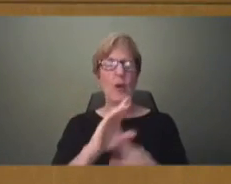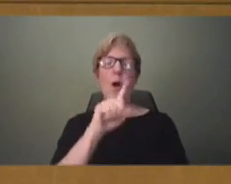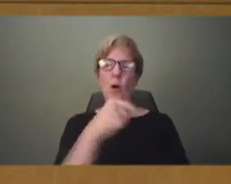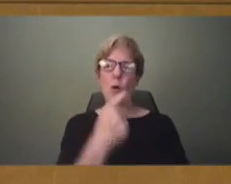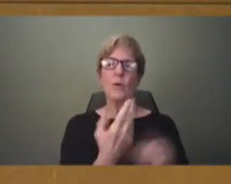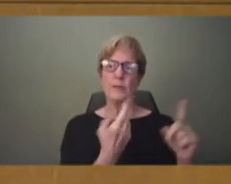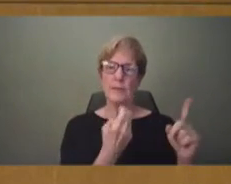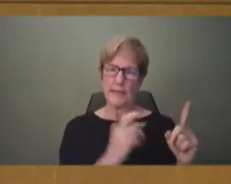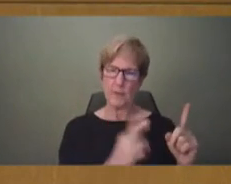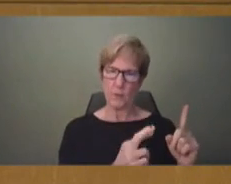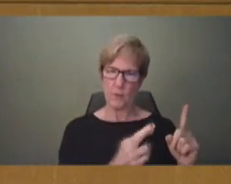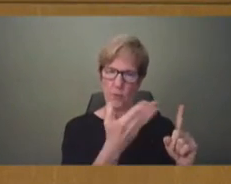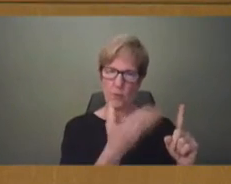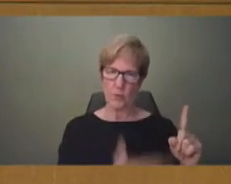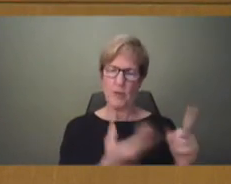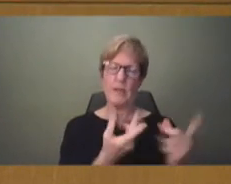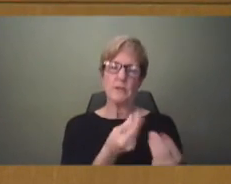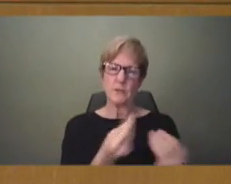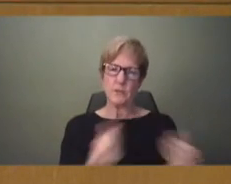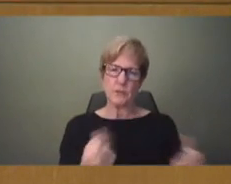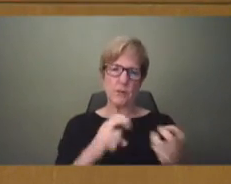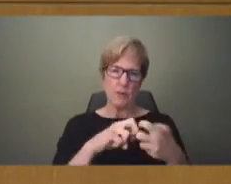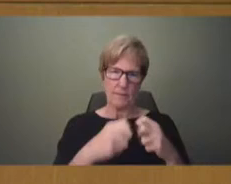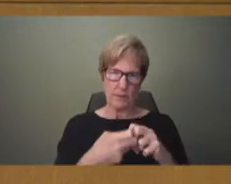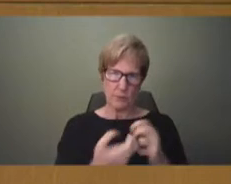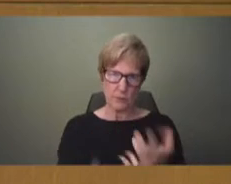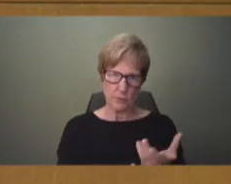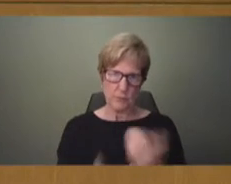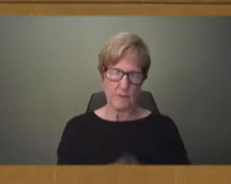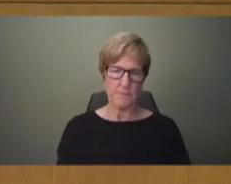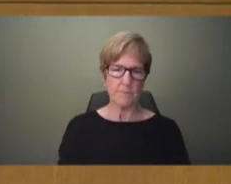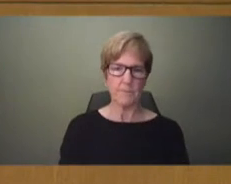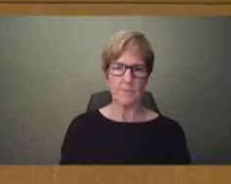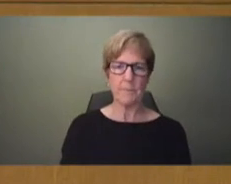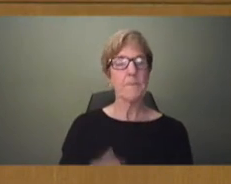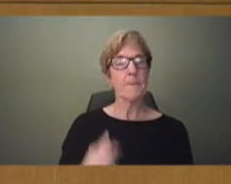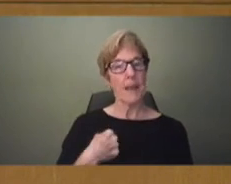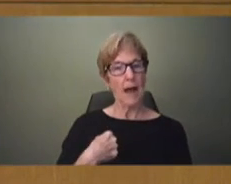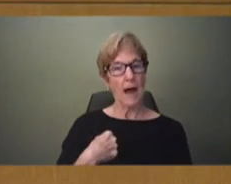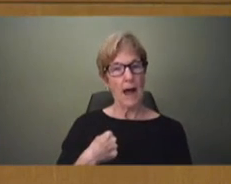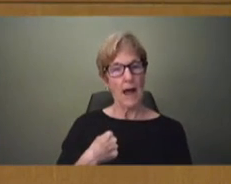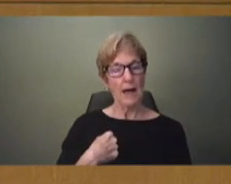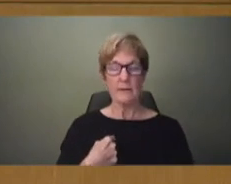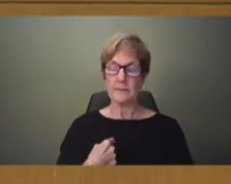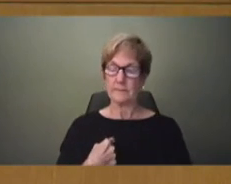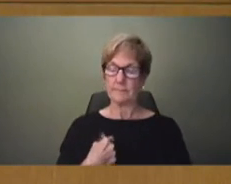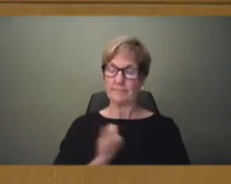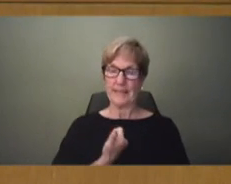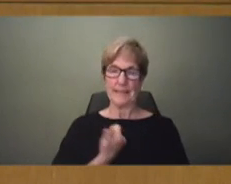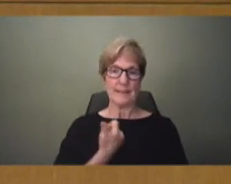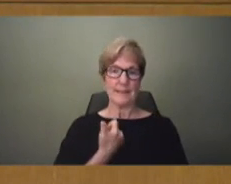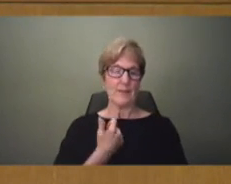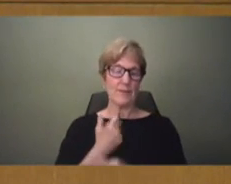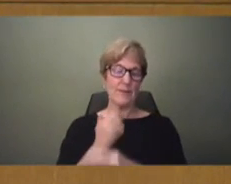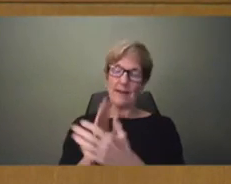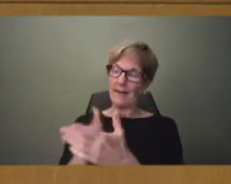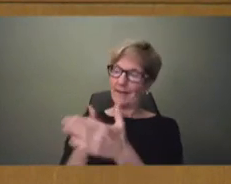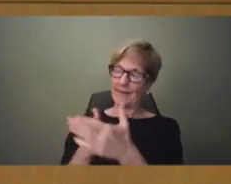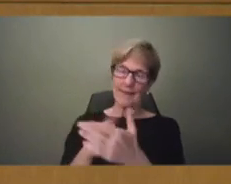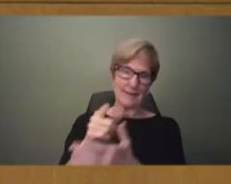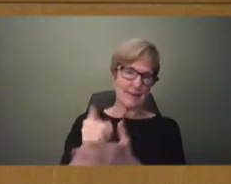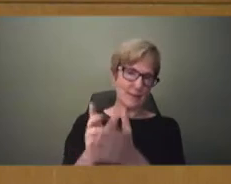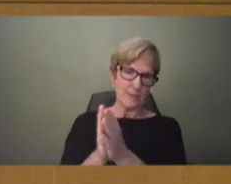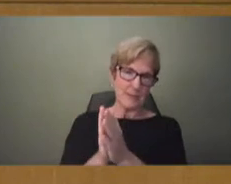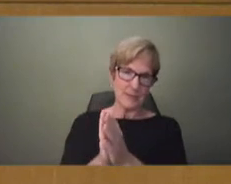to resolve any issues um I personally am against this petition not